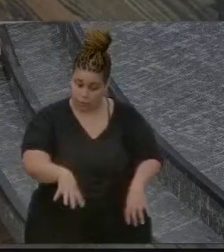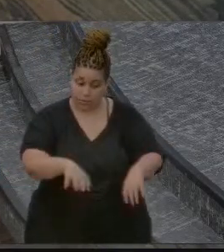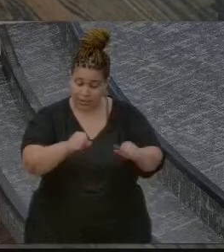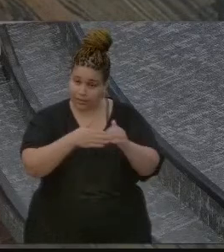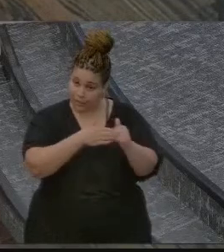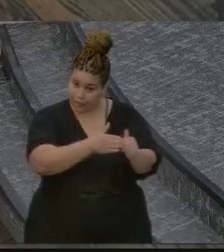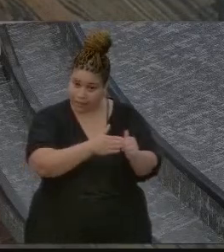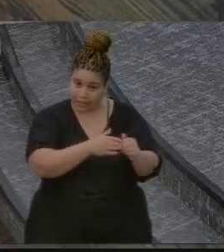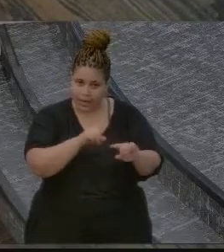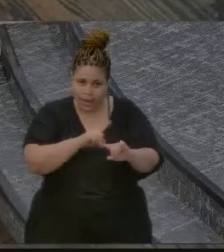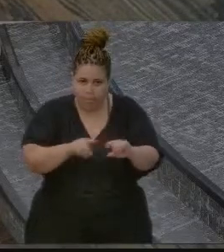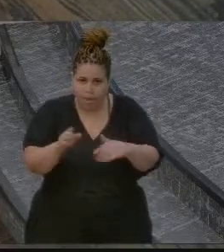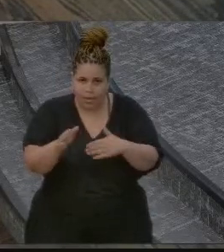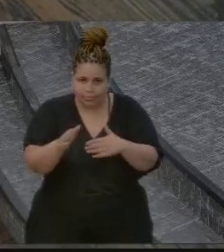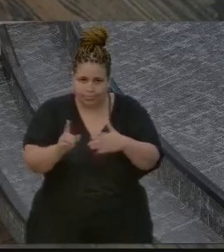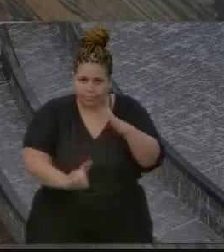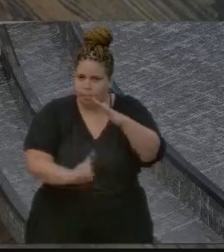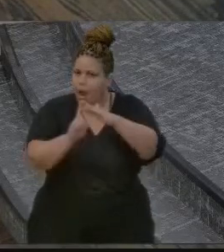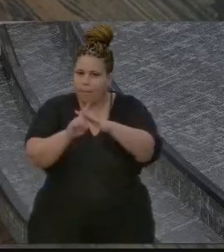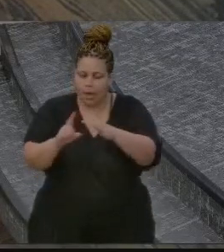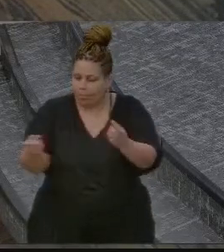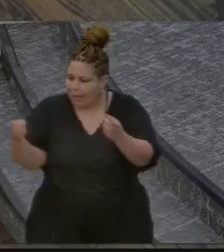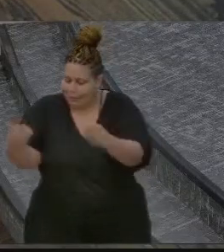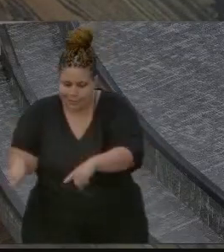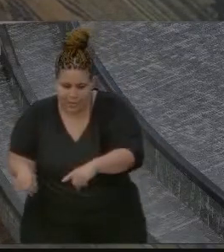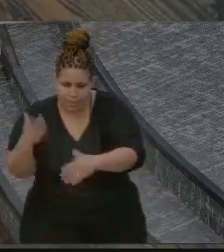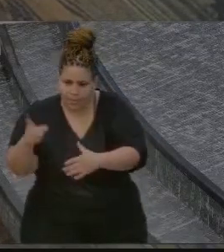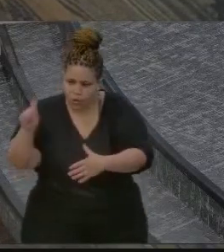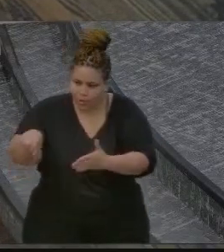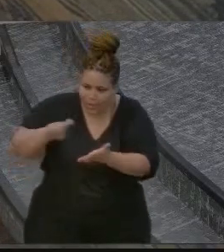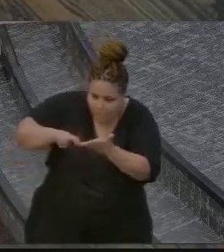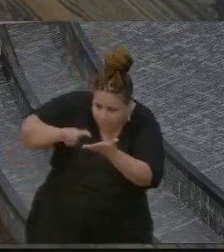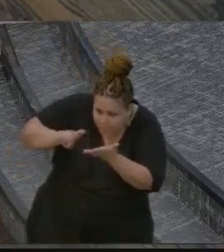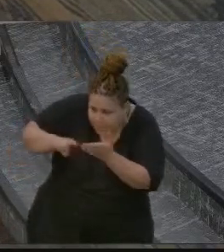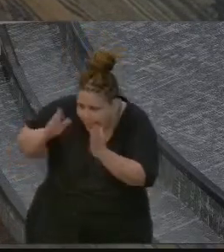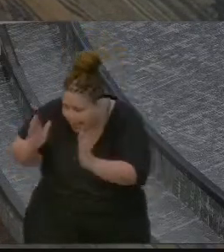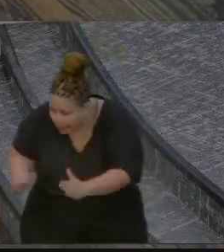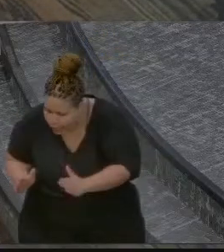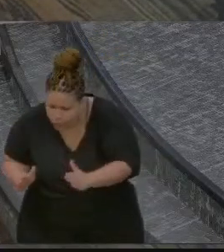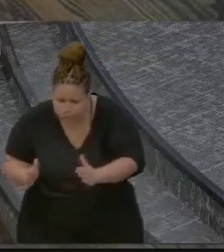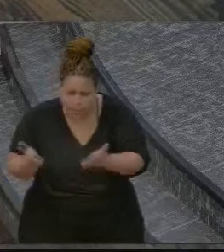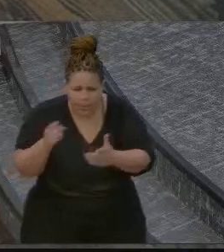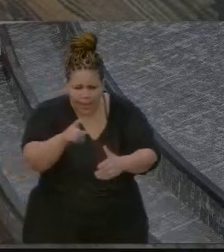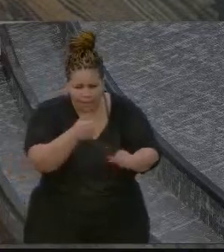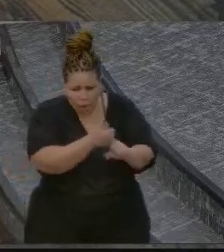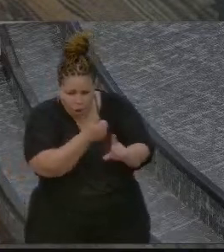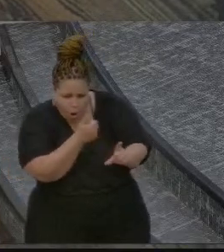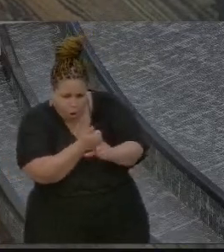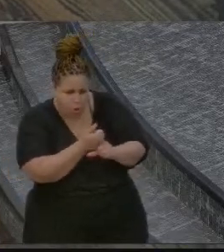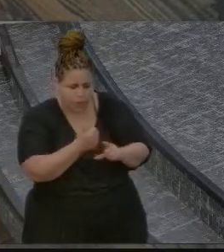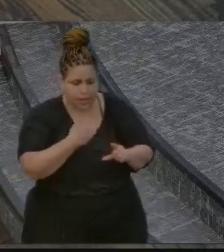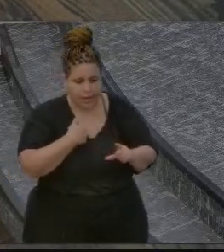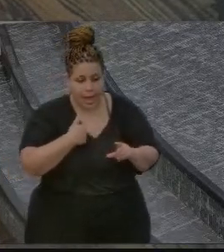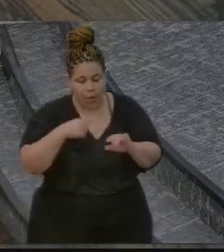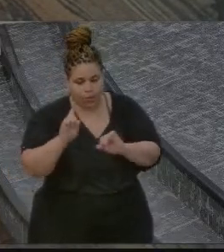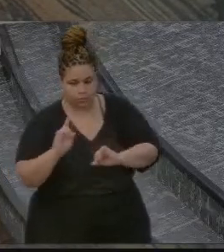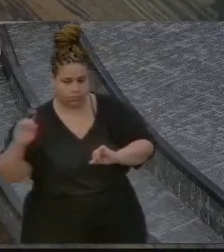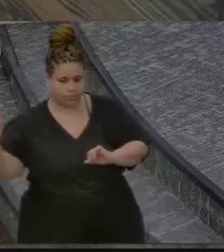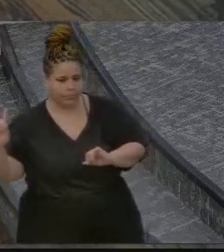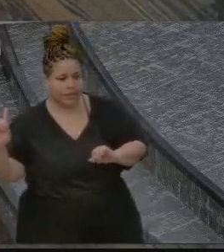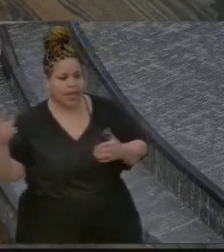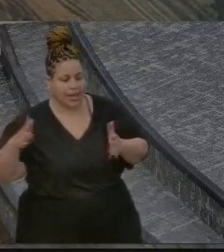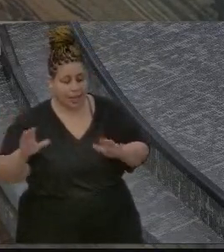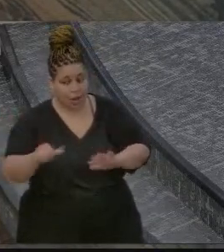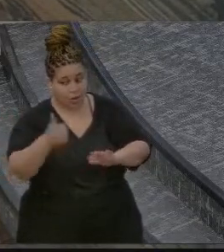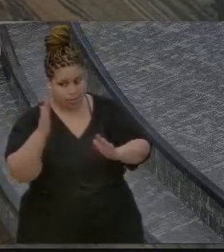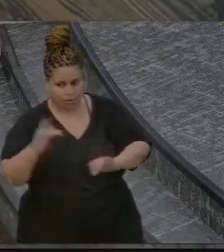with the incident, it may be where investigators are needed. You know, they have their own investigation. I'll step aside and let Chief Salters and